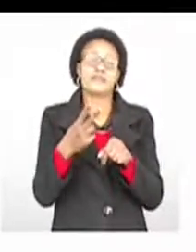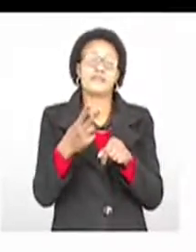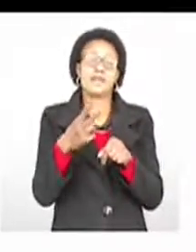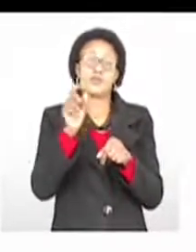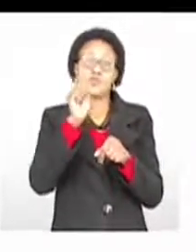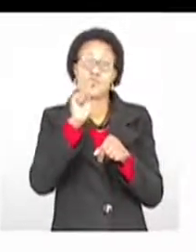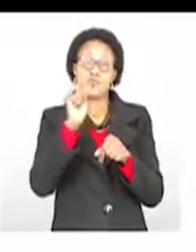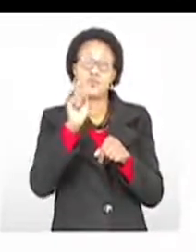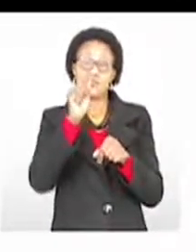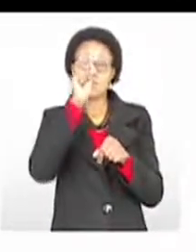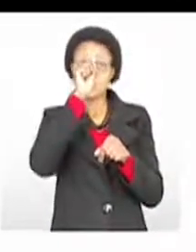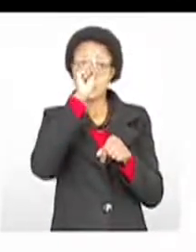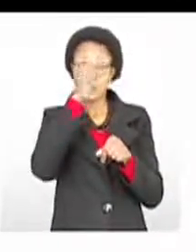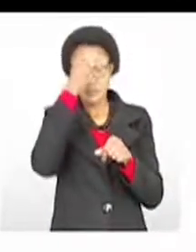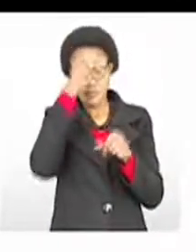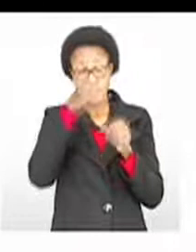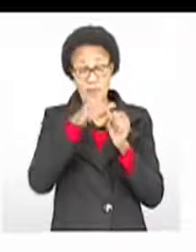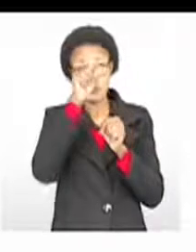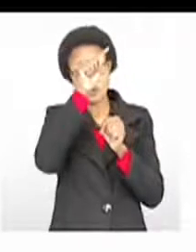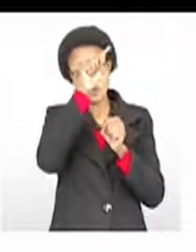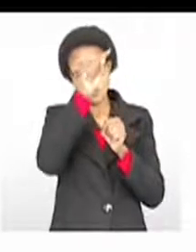start from the top and you